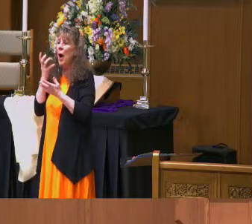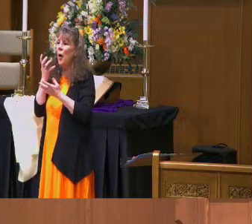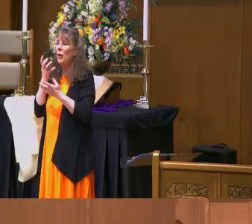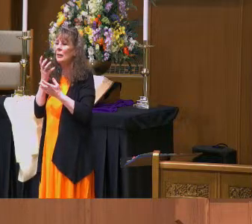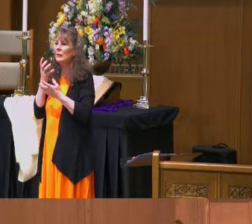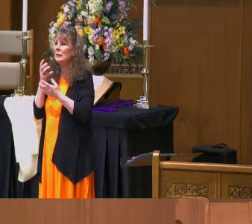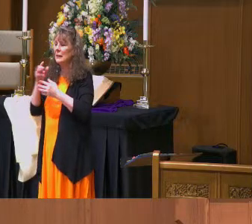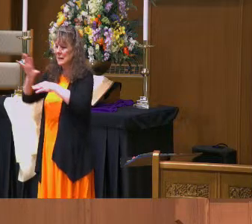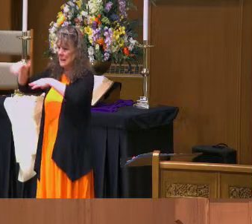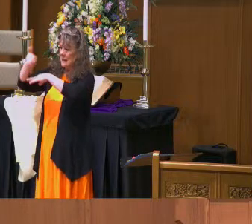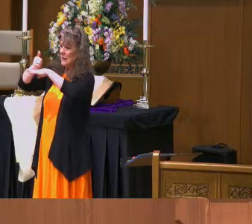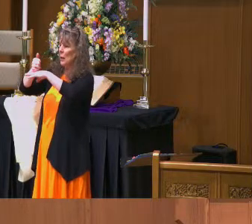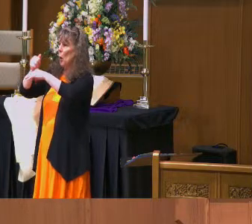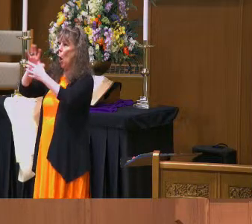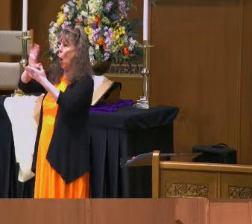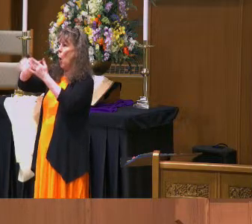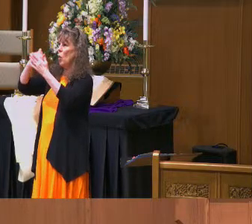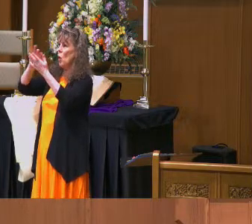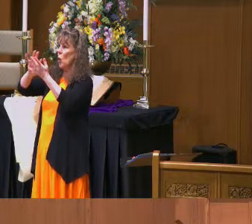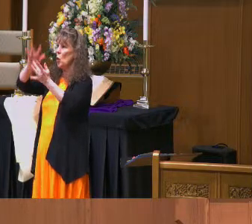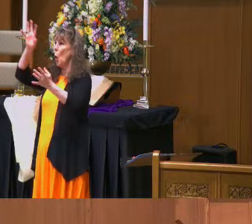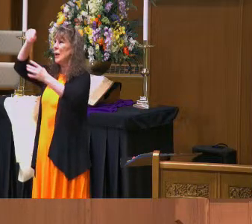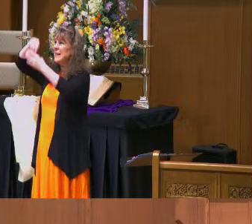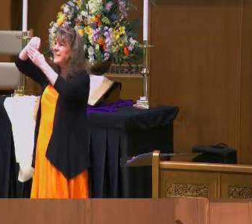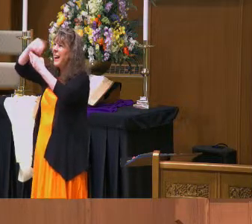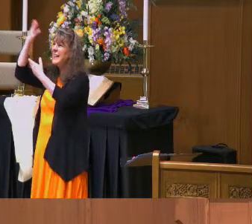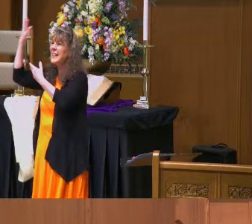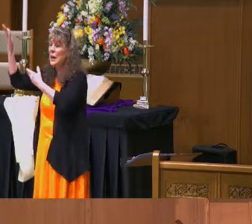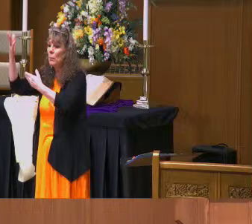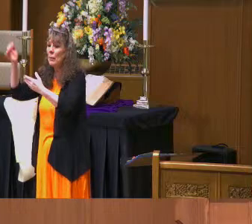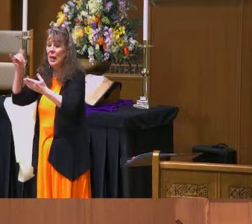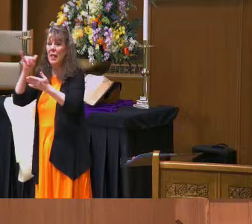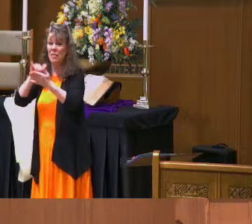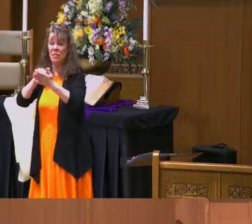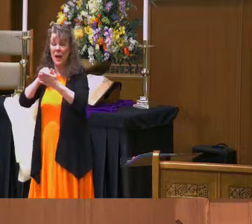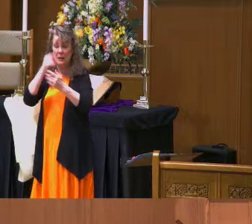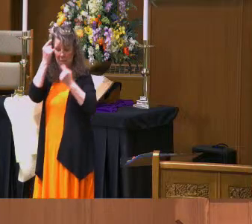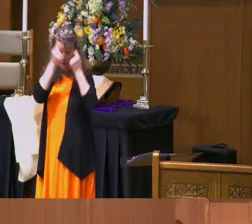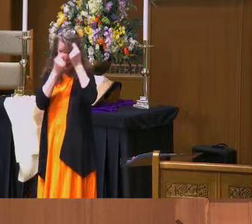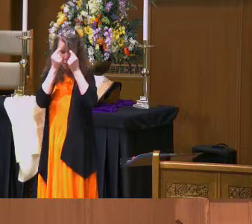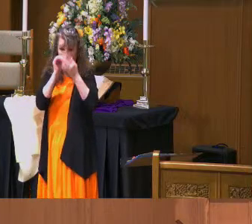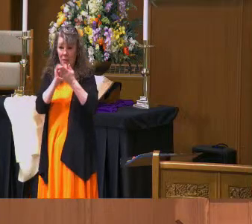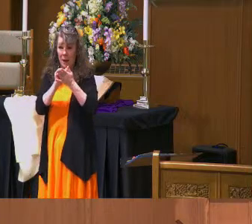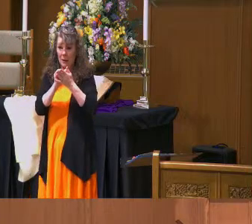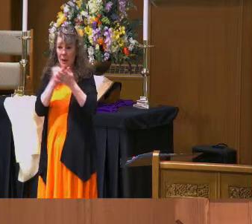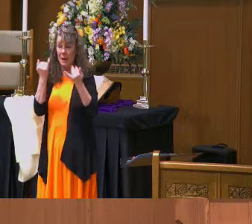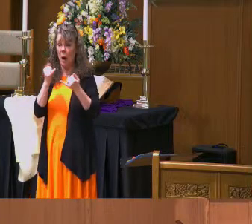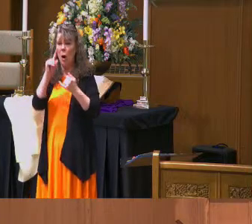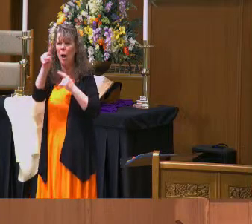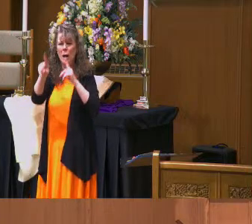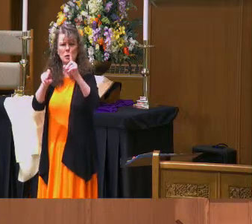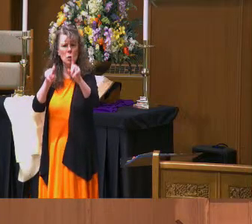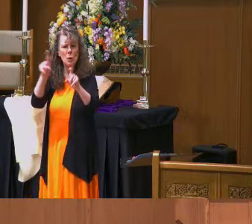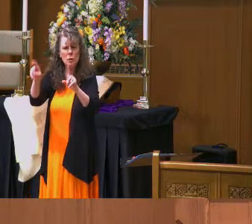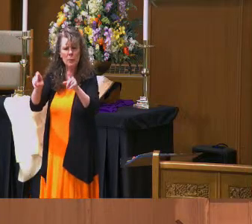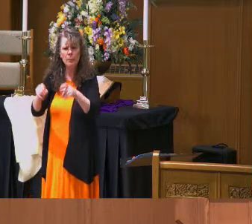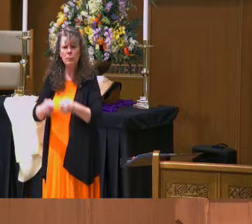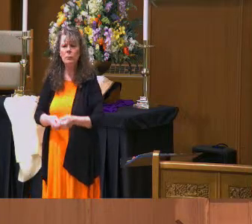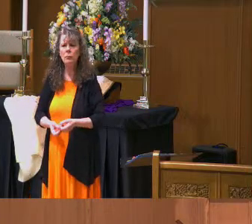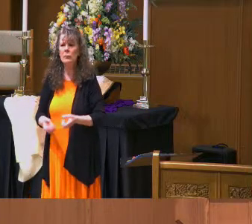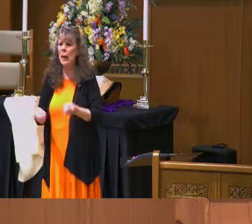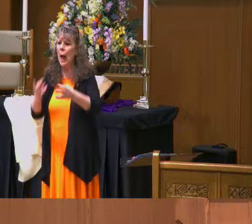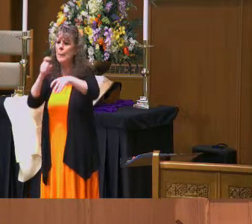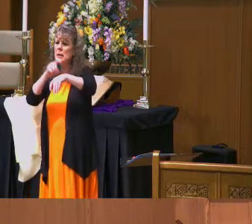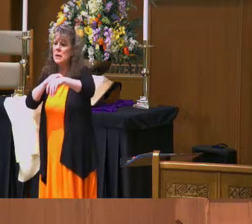all the glory that is in him. And as that sinks in, let me ask you, how often do